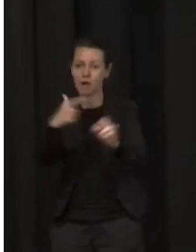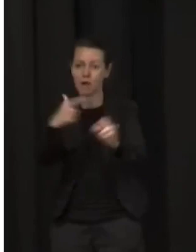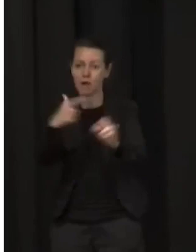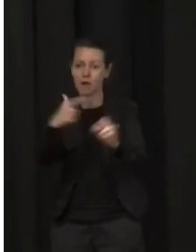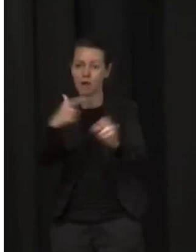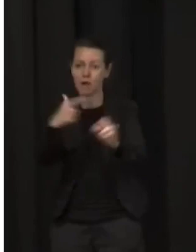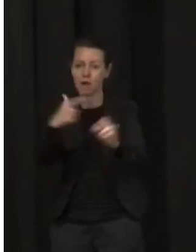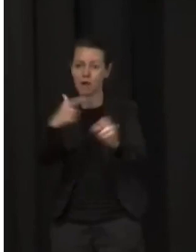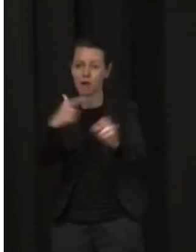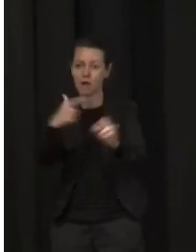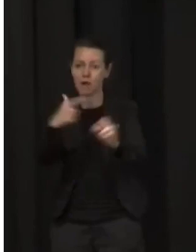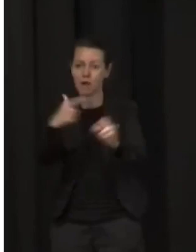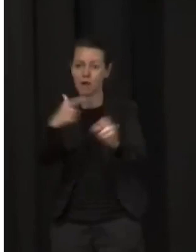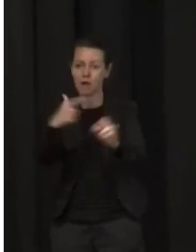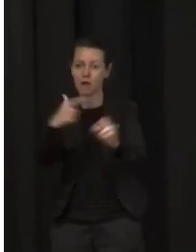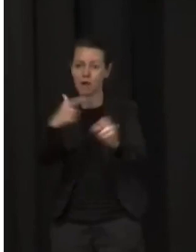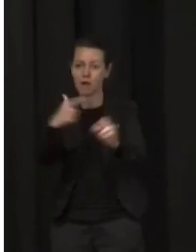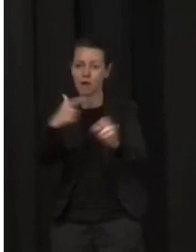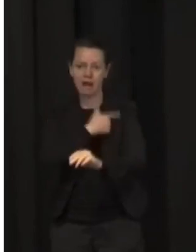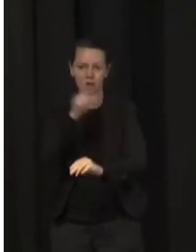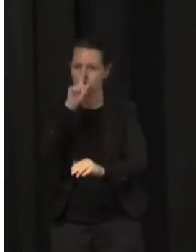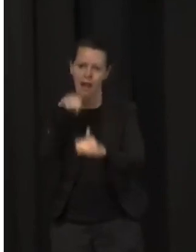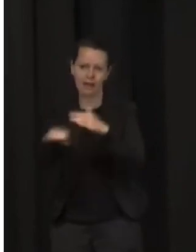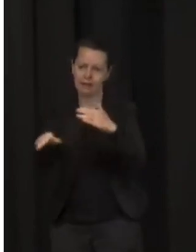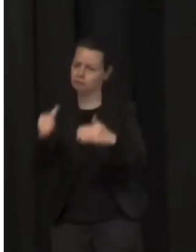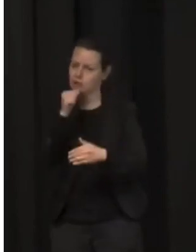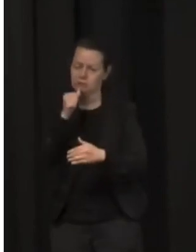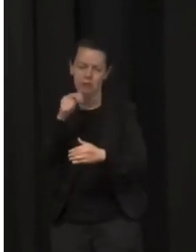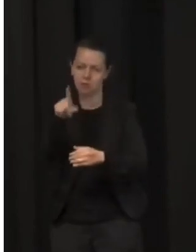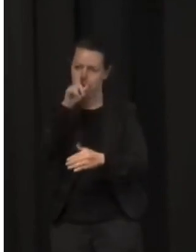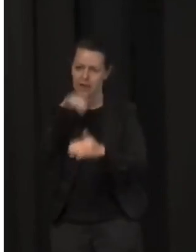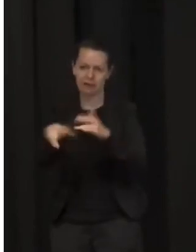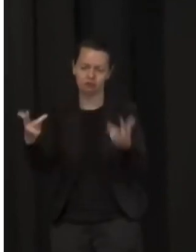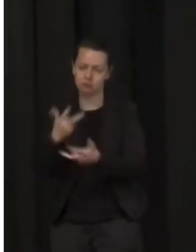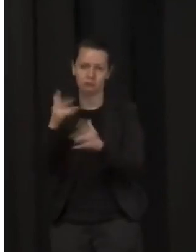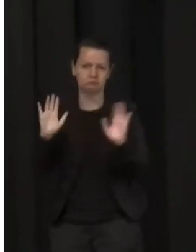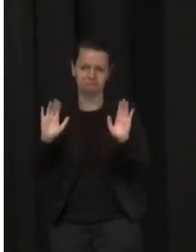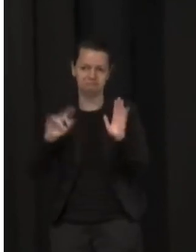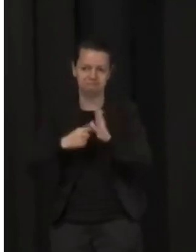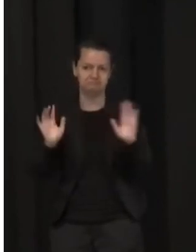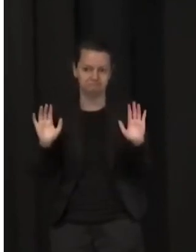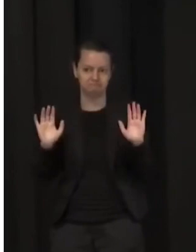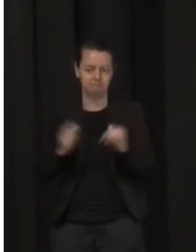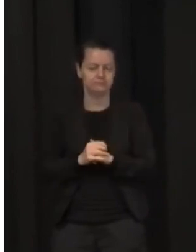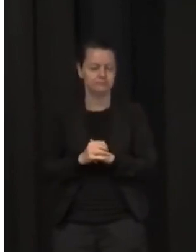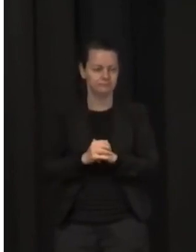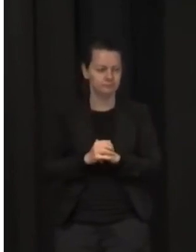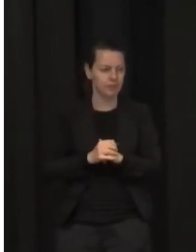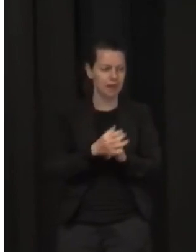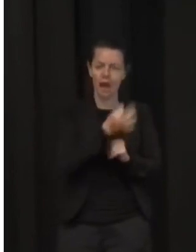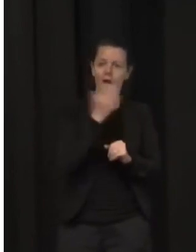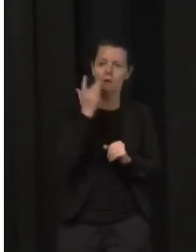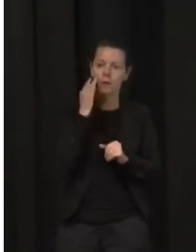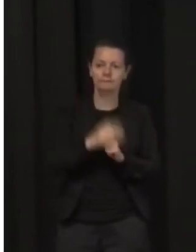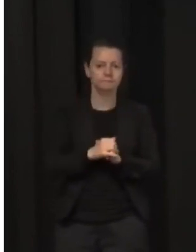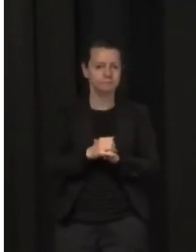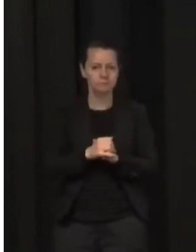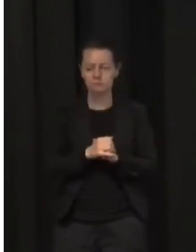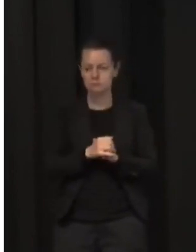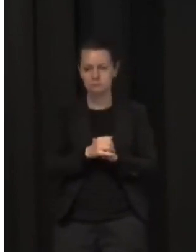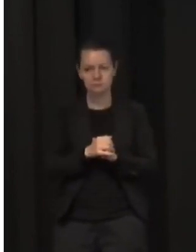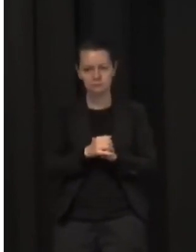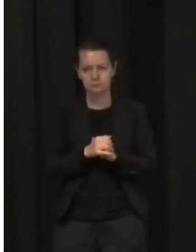something. Oh boy. I can't put a date on it. I cannot put a date on it, but I can tell you this, it will not be when we